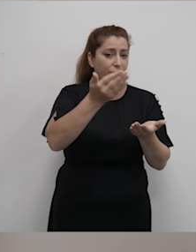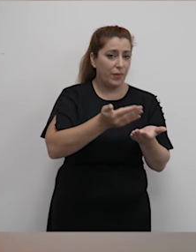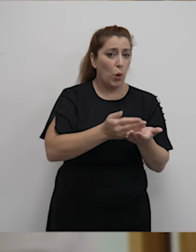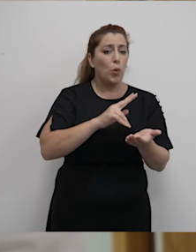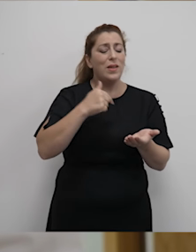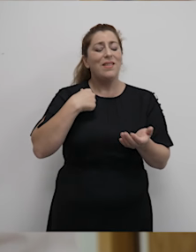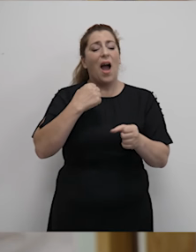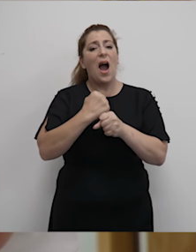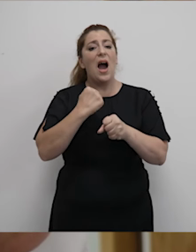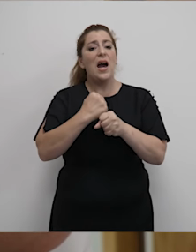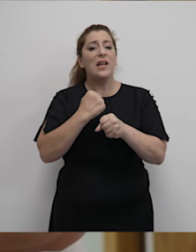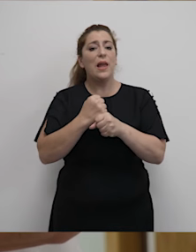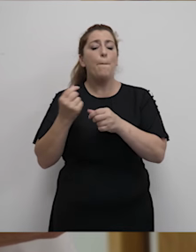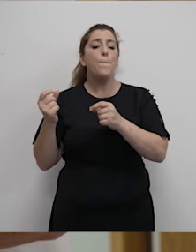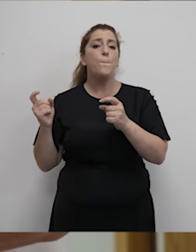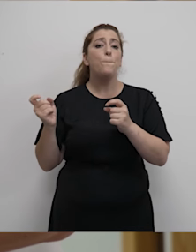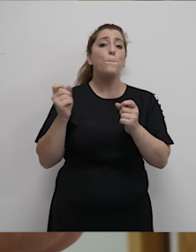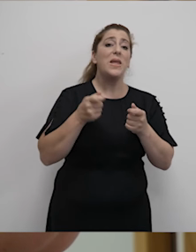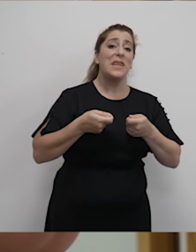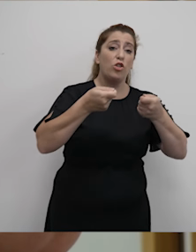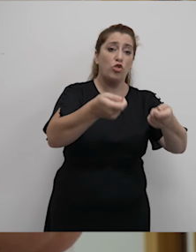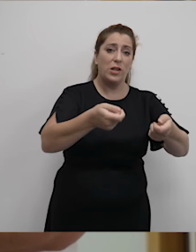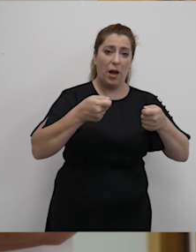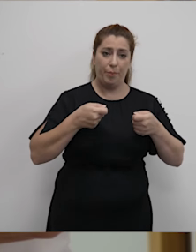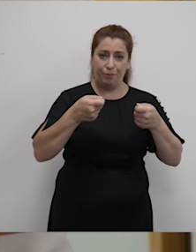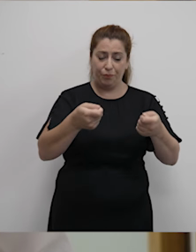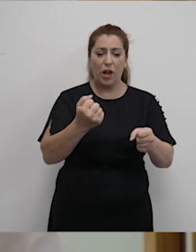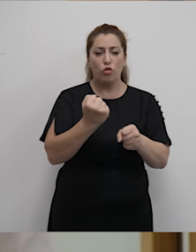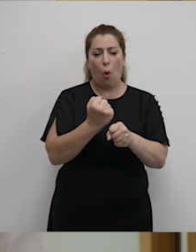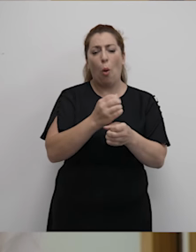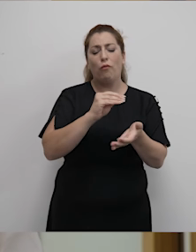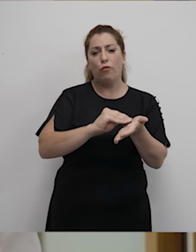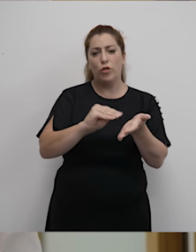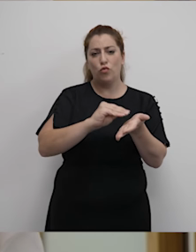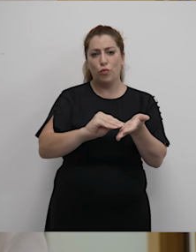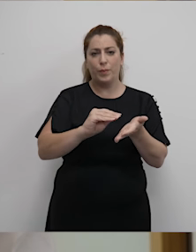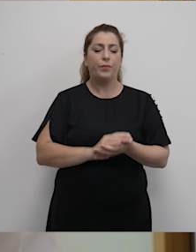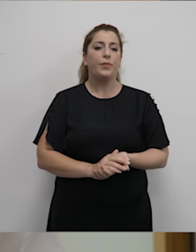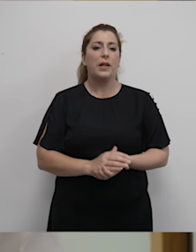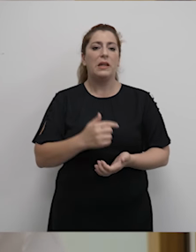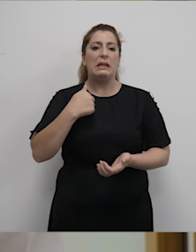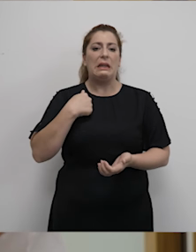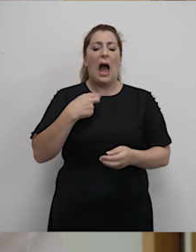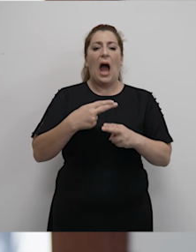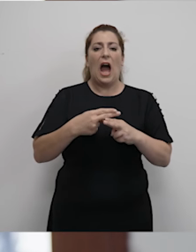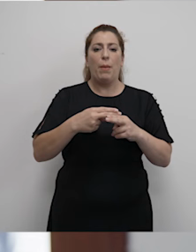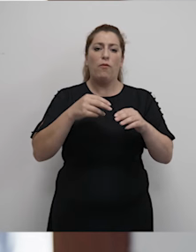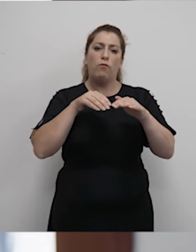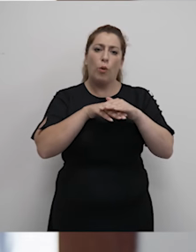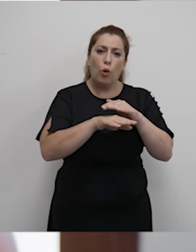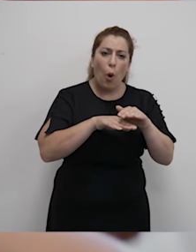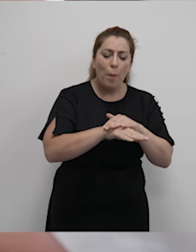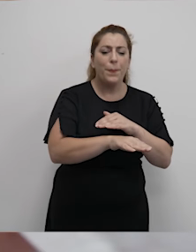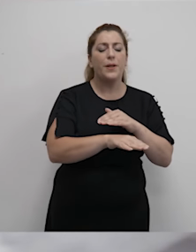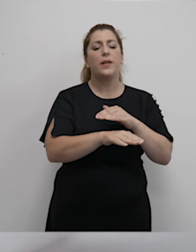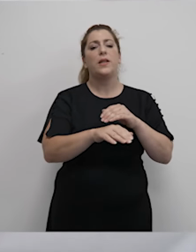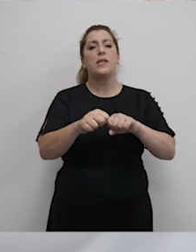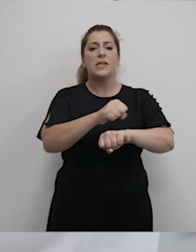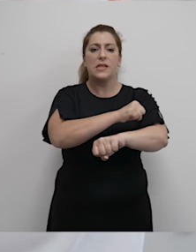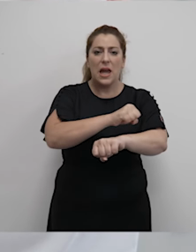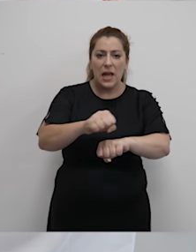scanning, photocopies, inġor il-files l-uffiċċju għal ieħor, inġbor it-tendenzi